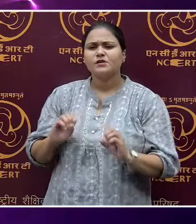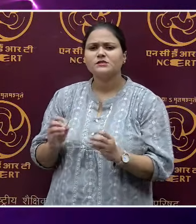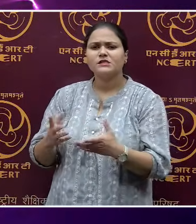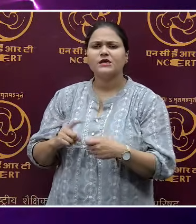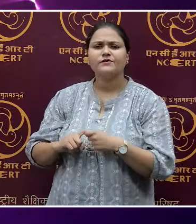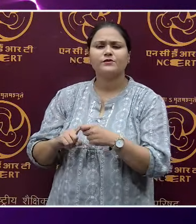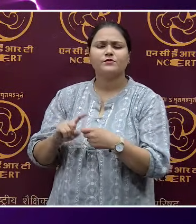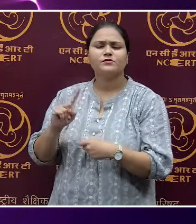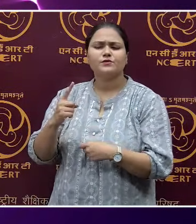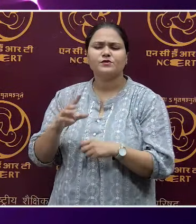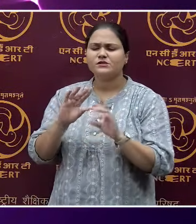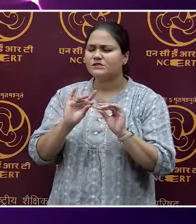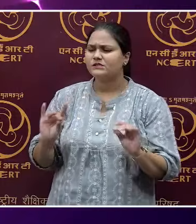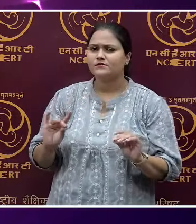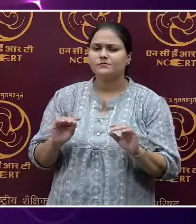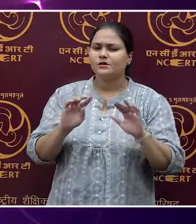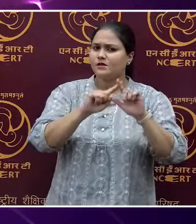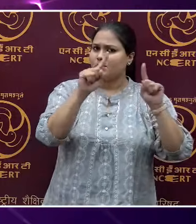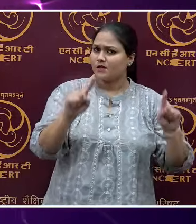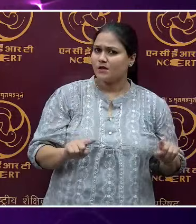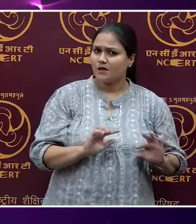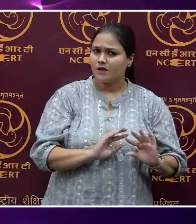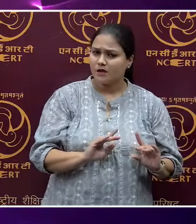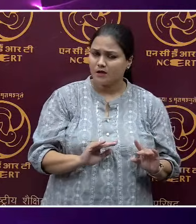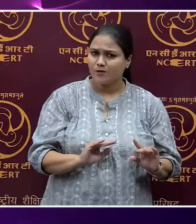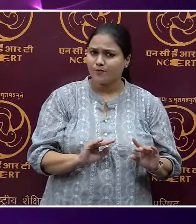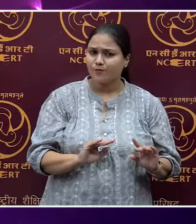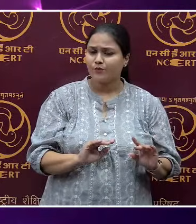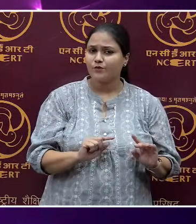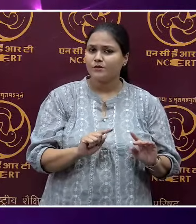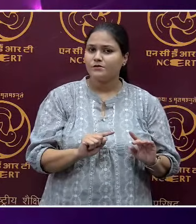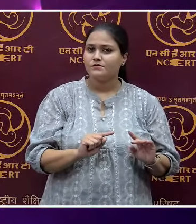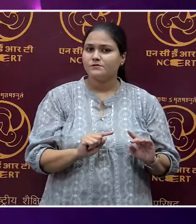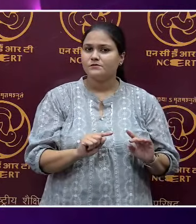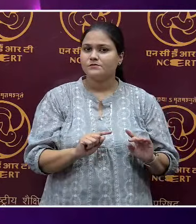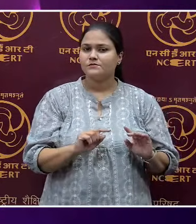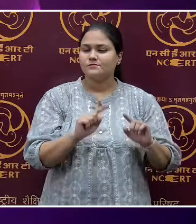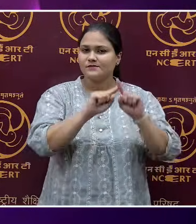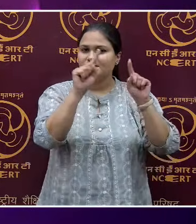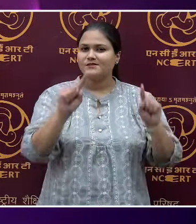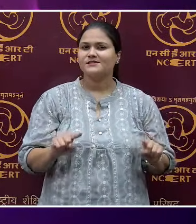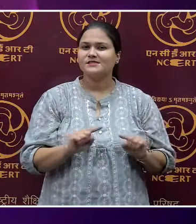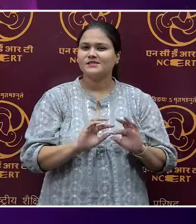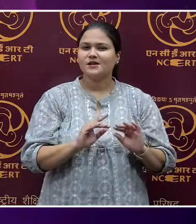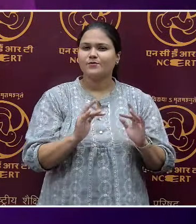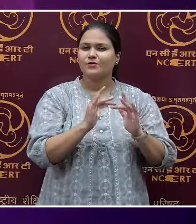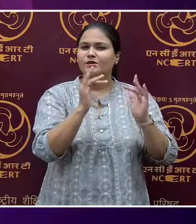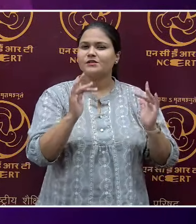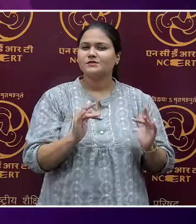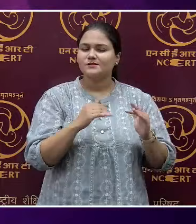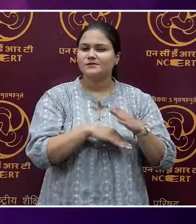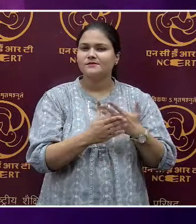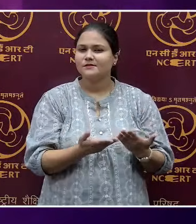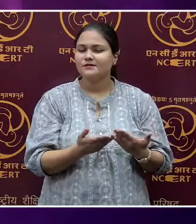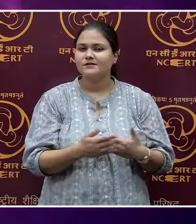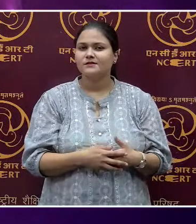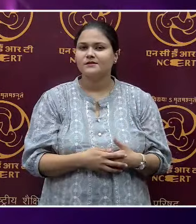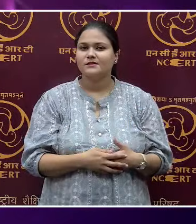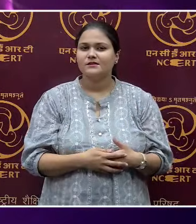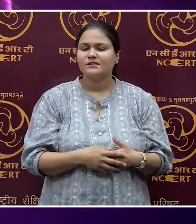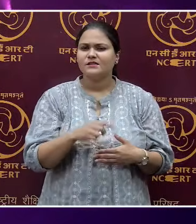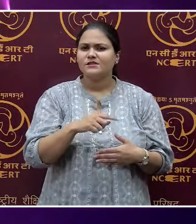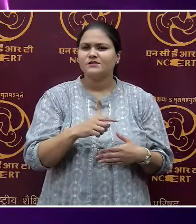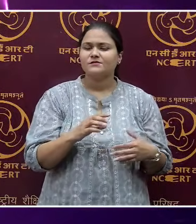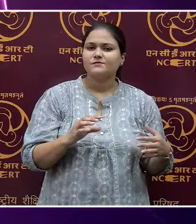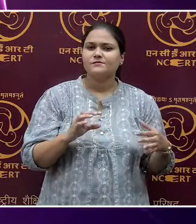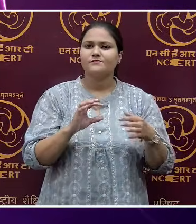that computers, of course, itself means that you're doing something online, yes, generally. So what is the relevance of virtual labs